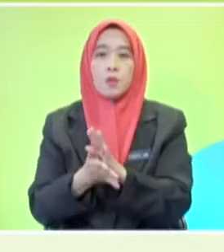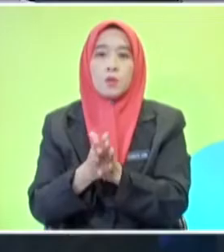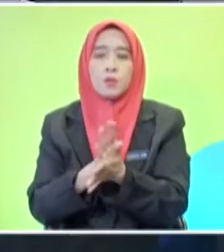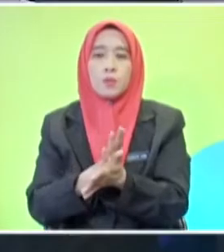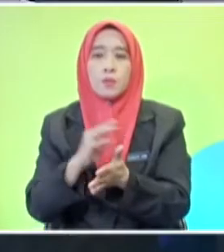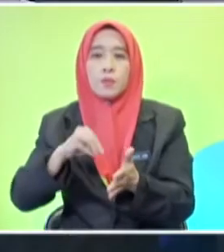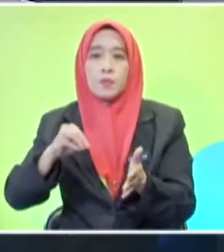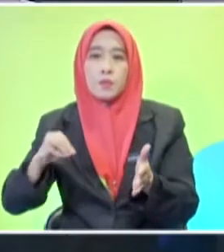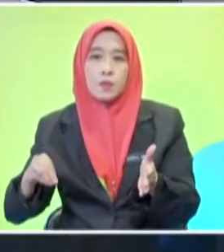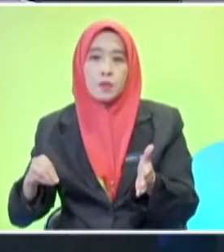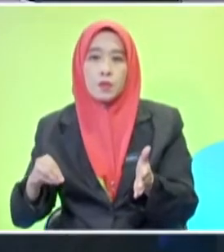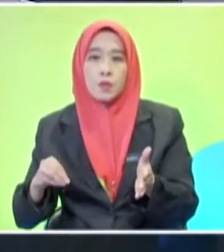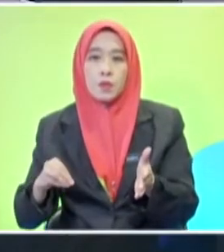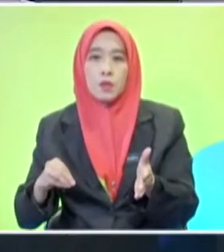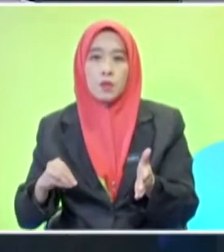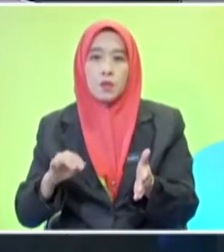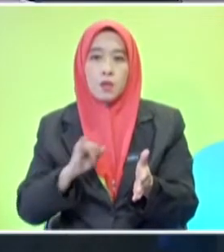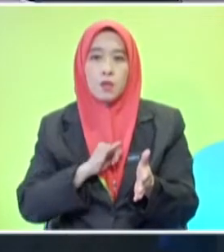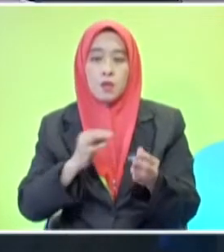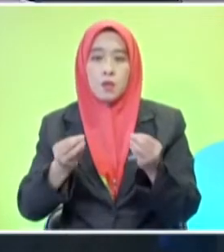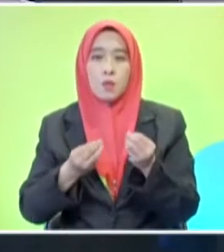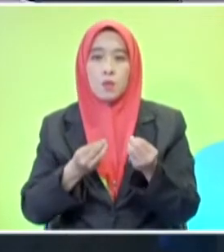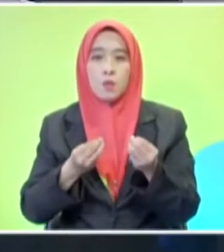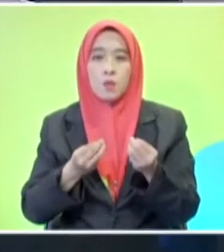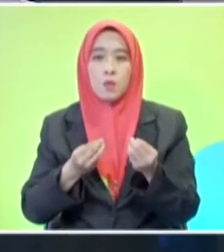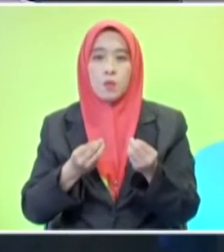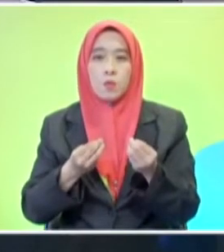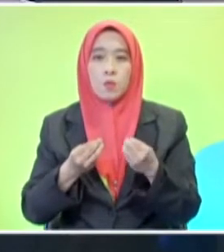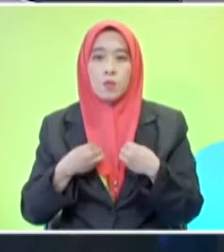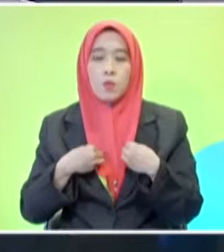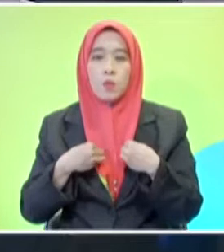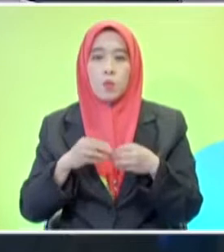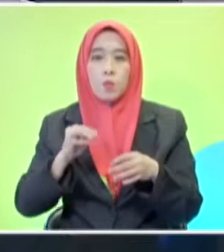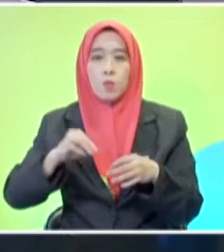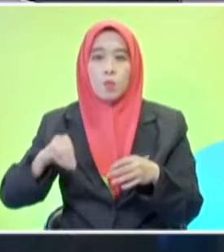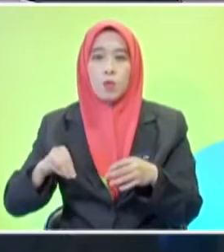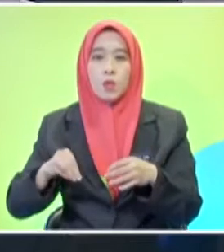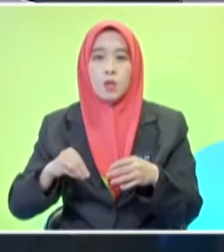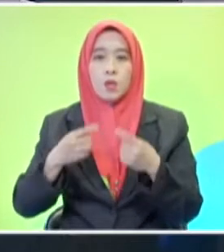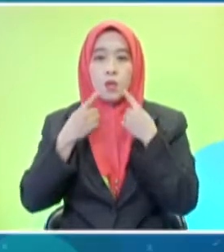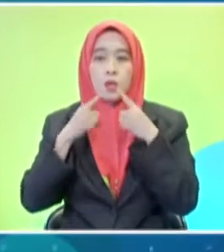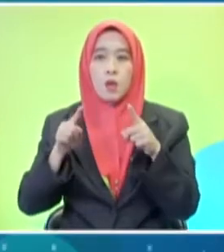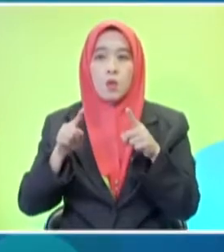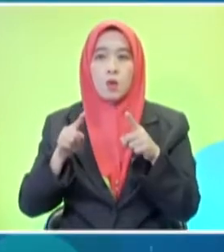students, pupils, I would like you to write down the answer for A. Who wants to try for A? Put up your hand.